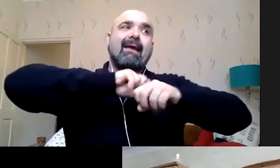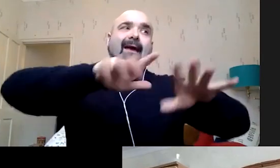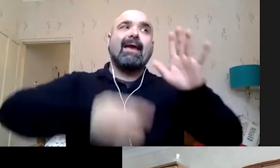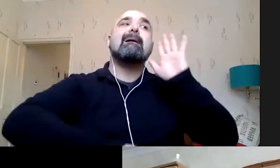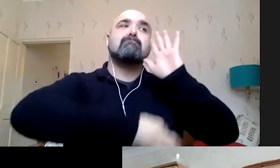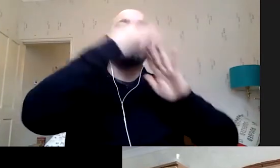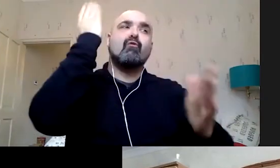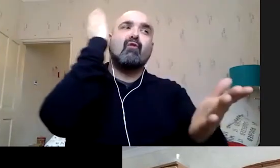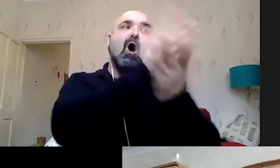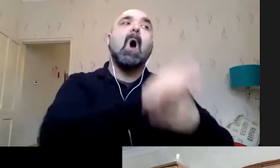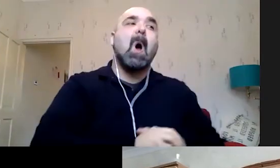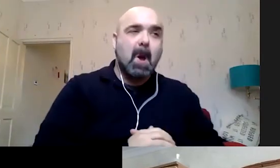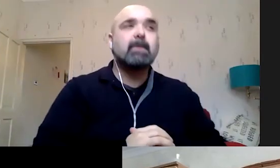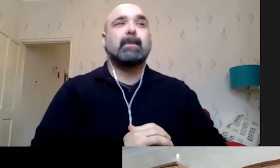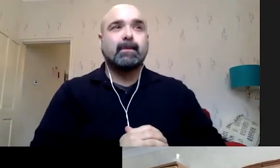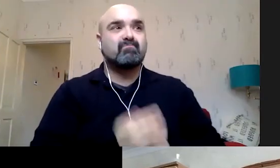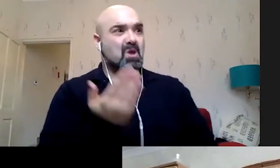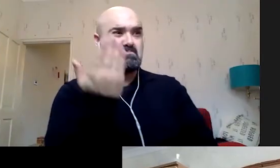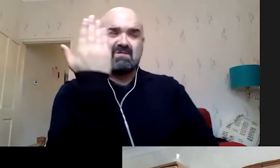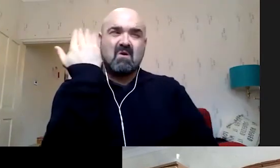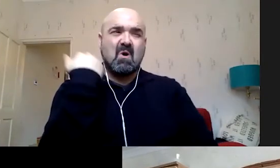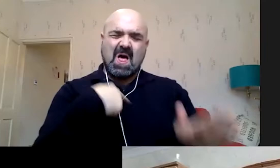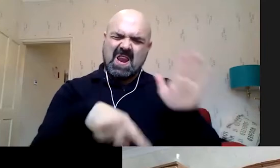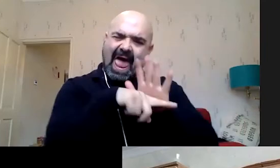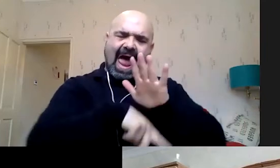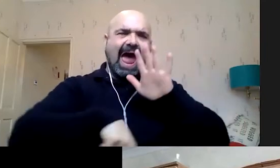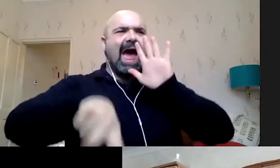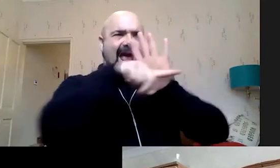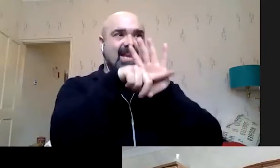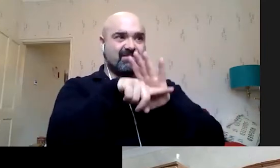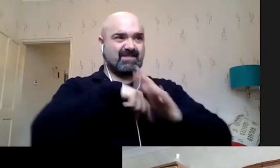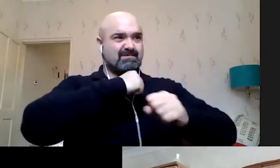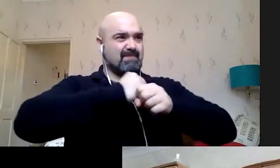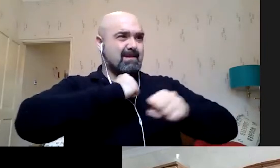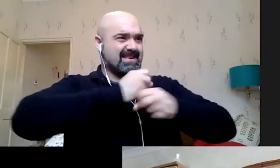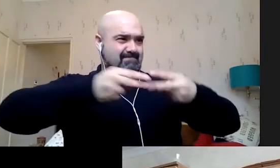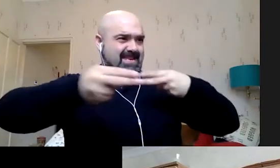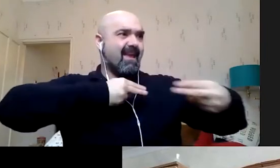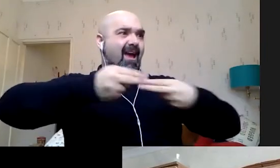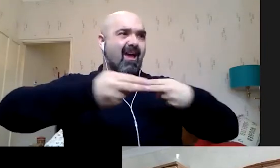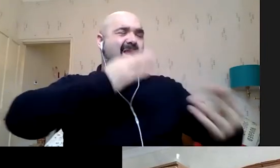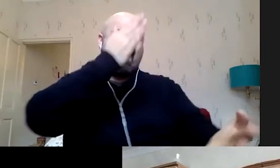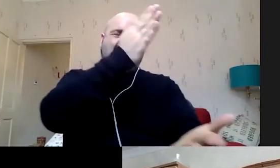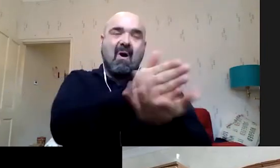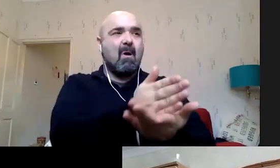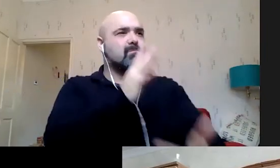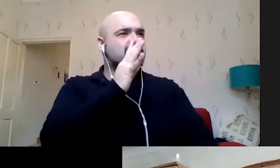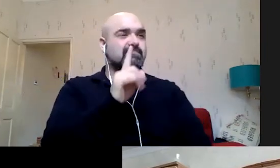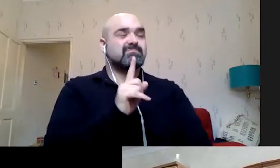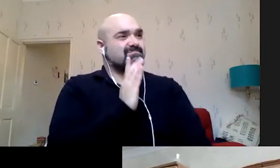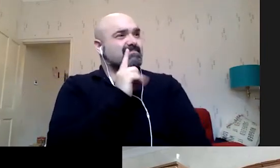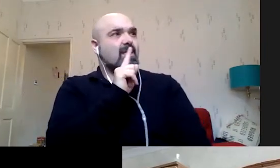before it was very, very negative in the media. It was always seen